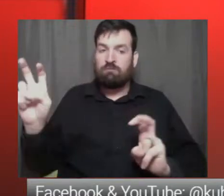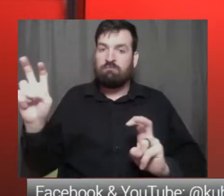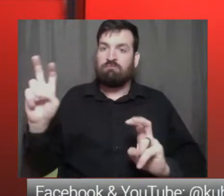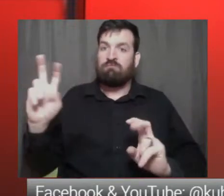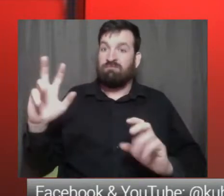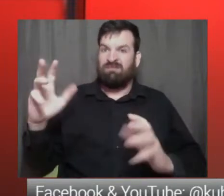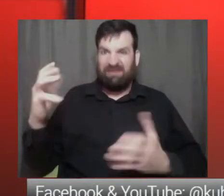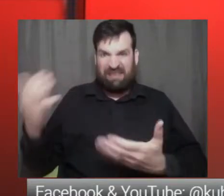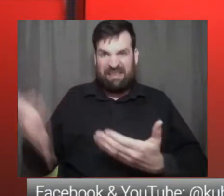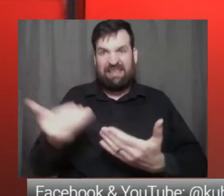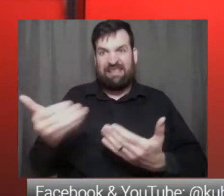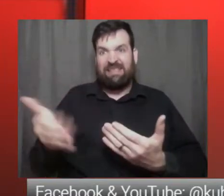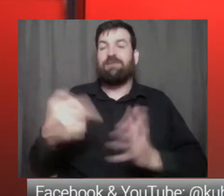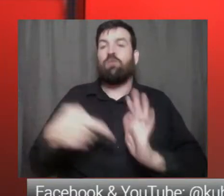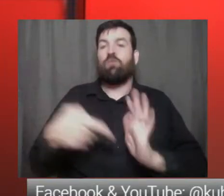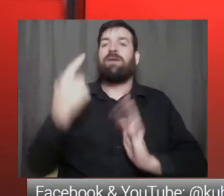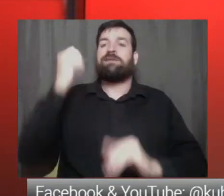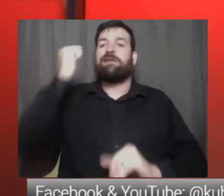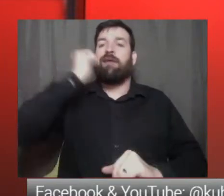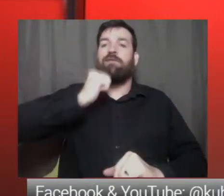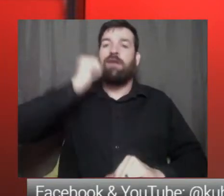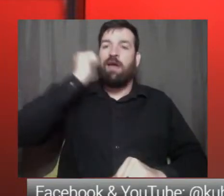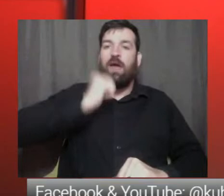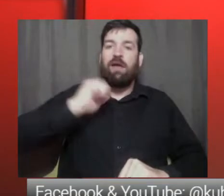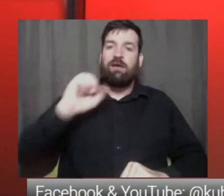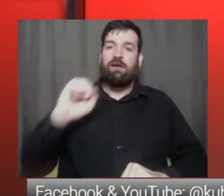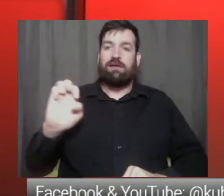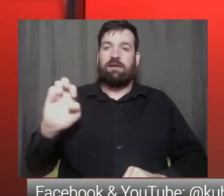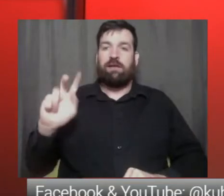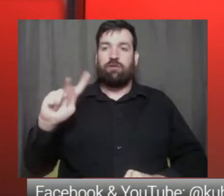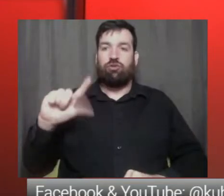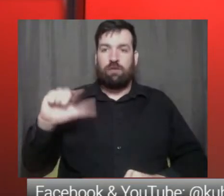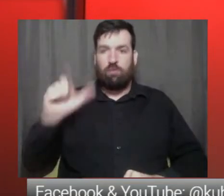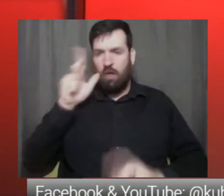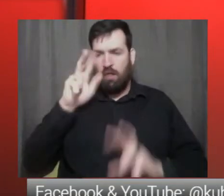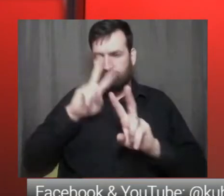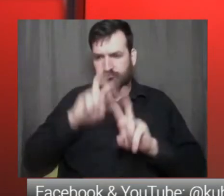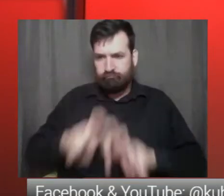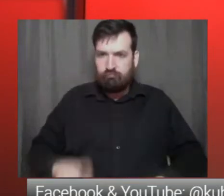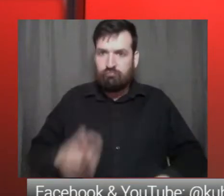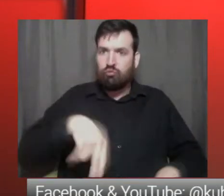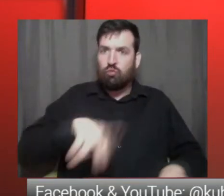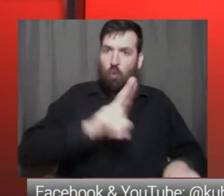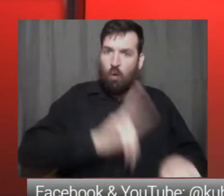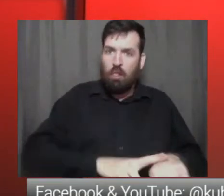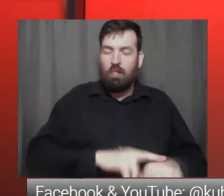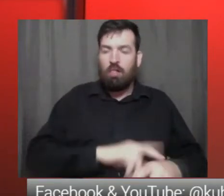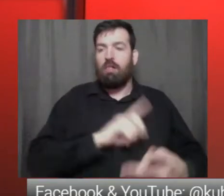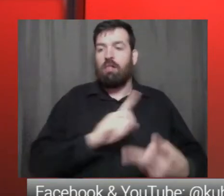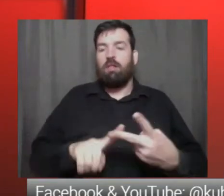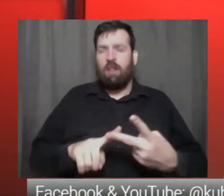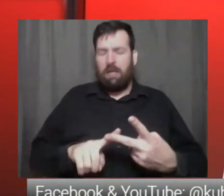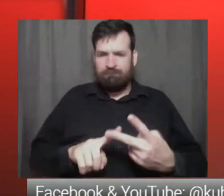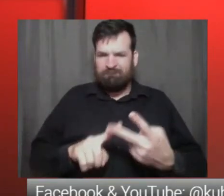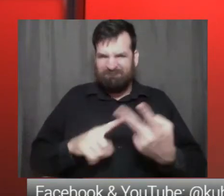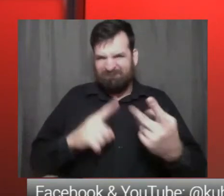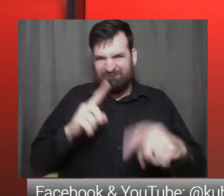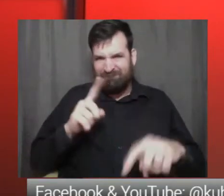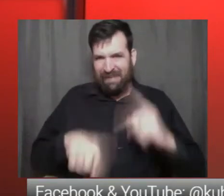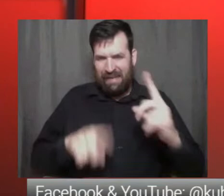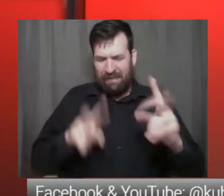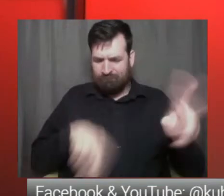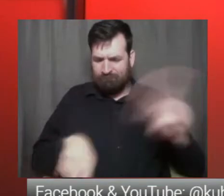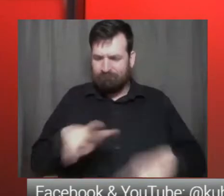day on those patients, and it'll analyze it and say, normal rhythm or inconclusive rhythm or maybe atrial